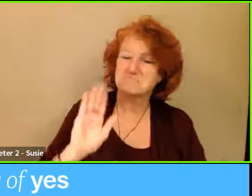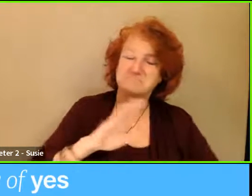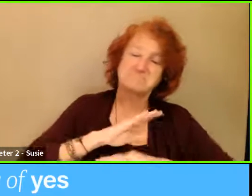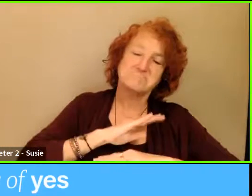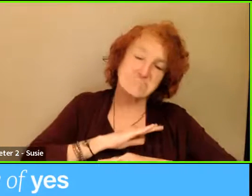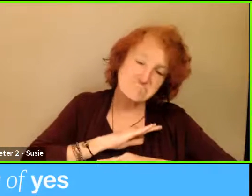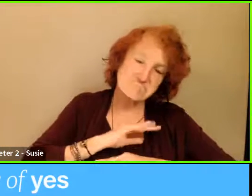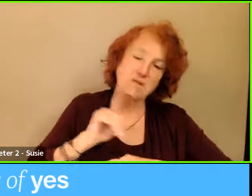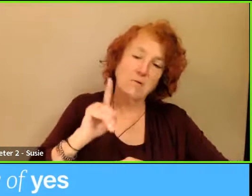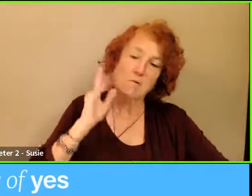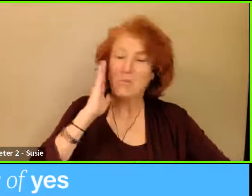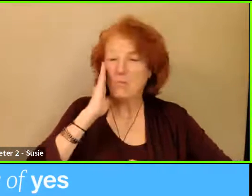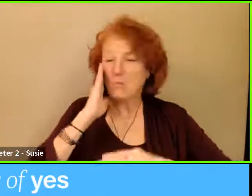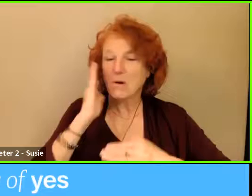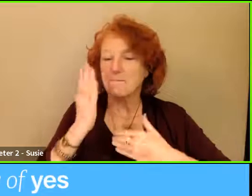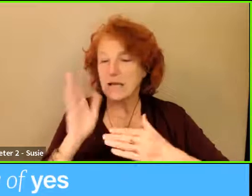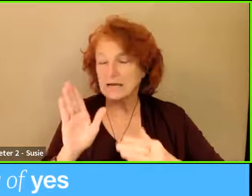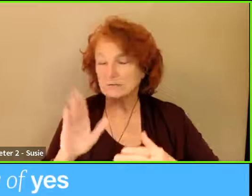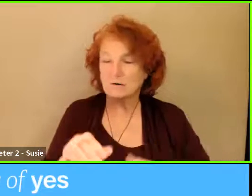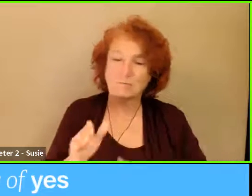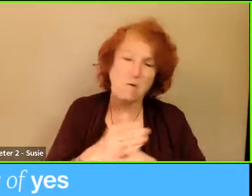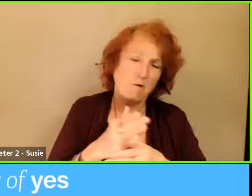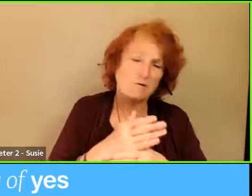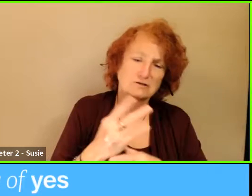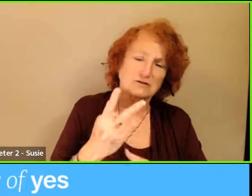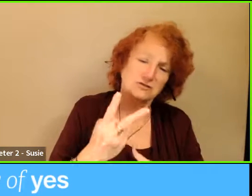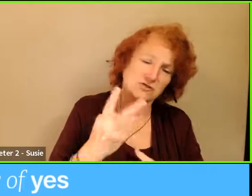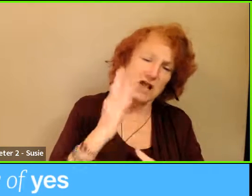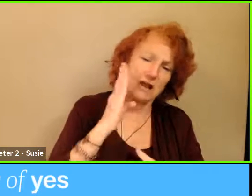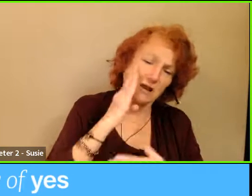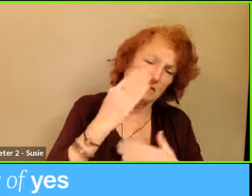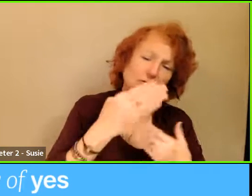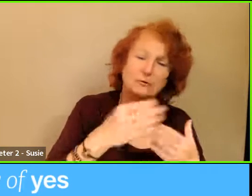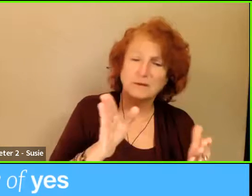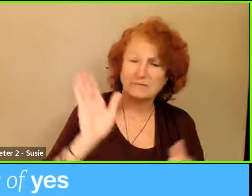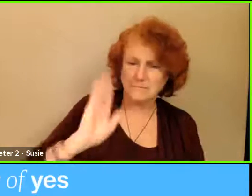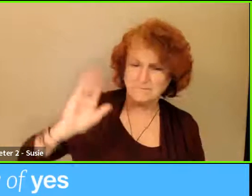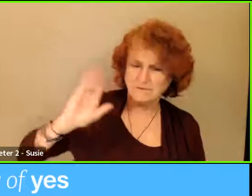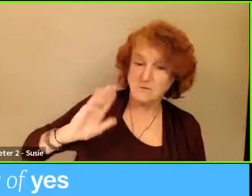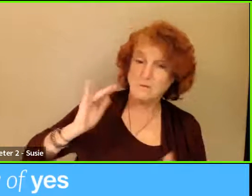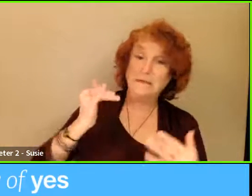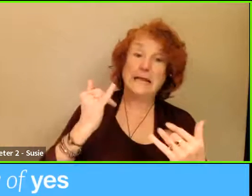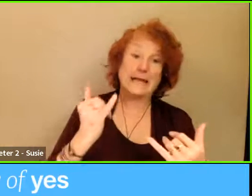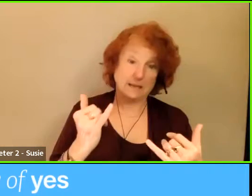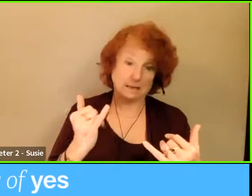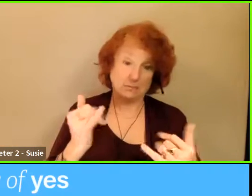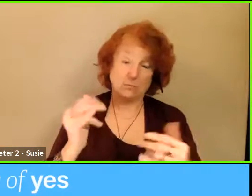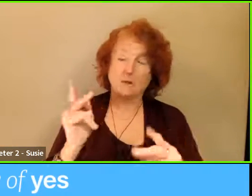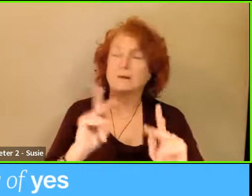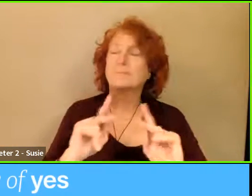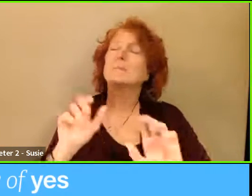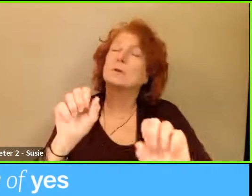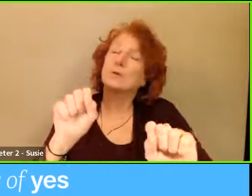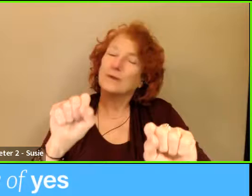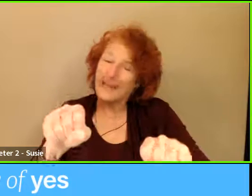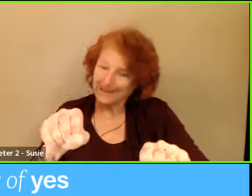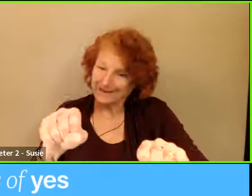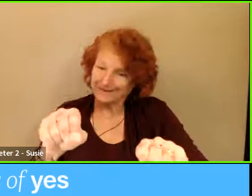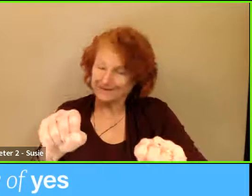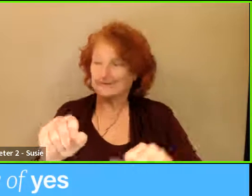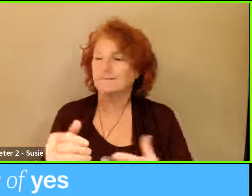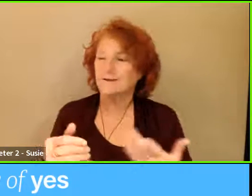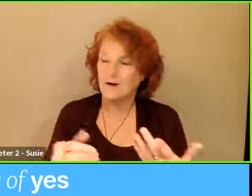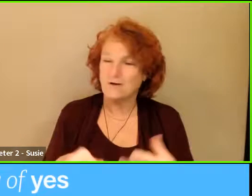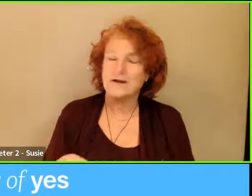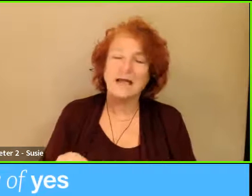a one bedroom in the past or share a two bedroom with a roommate or whatever, people who can are now taking a